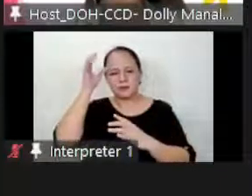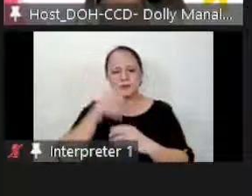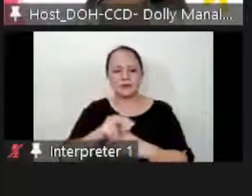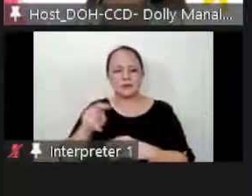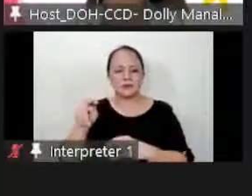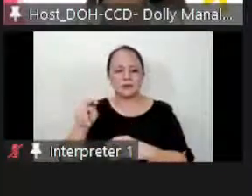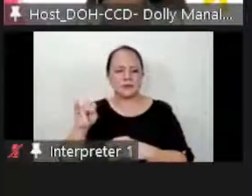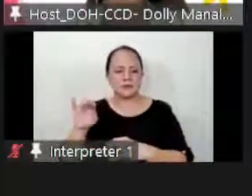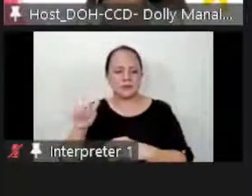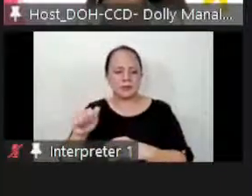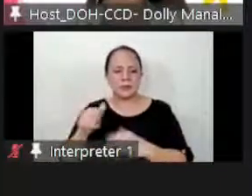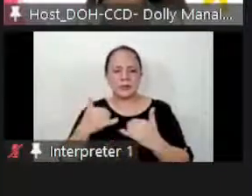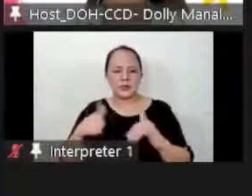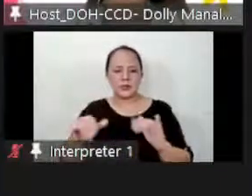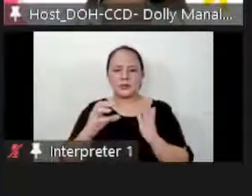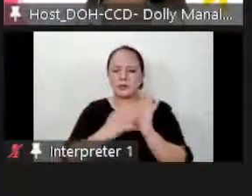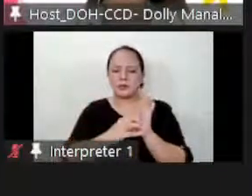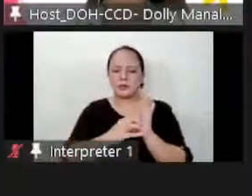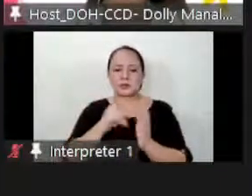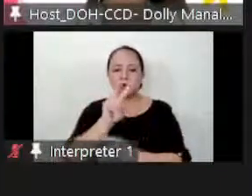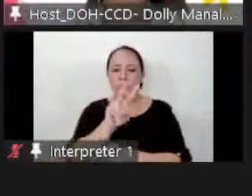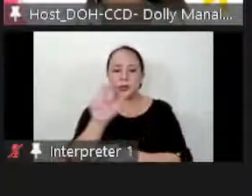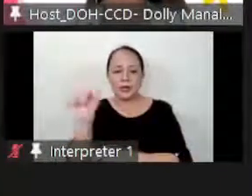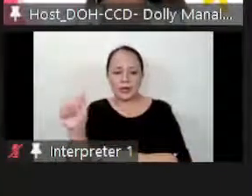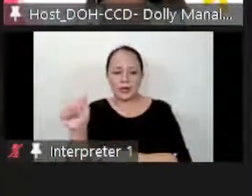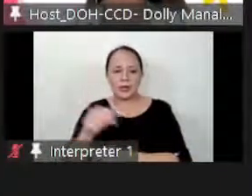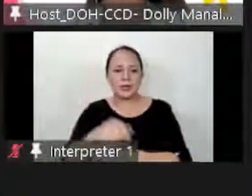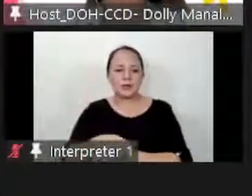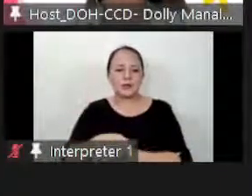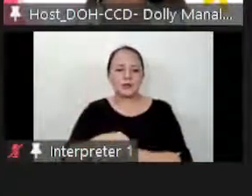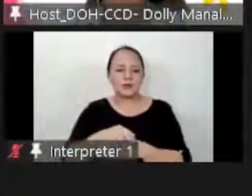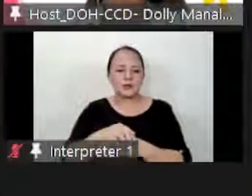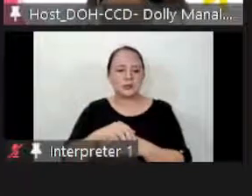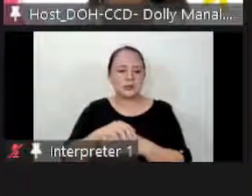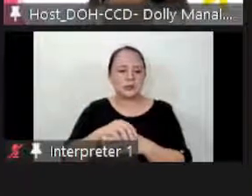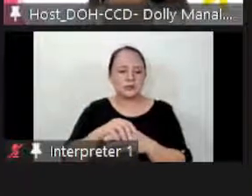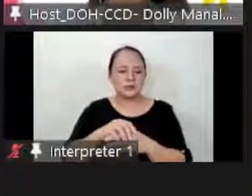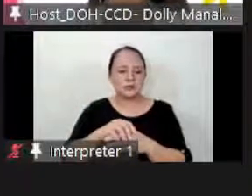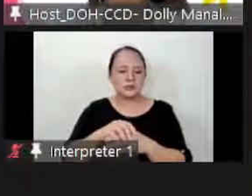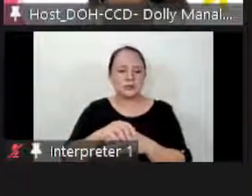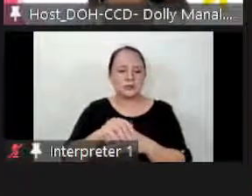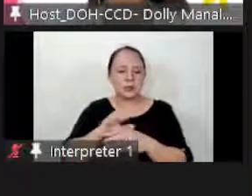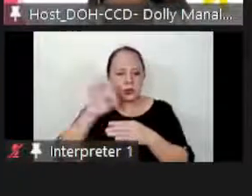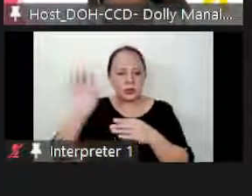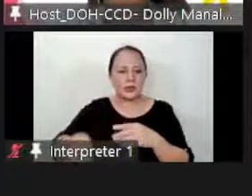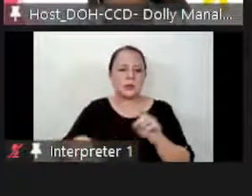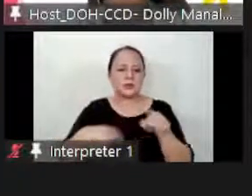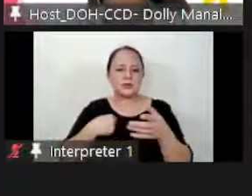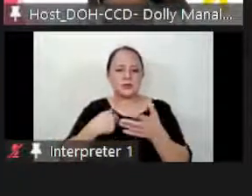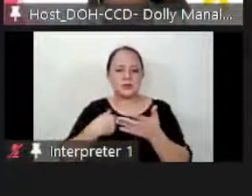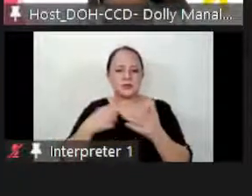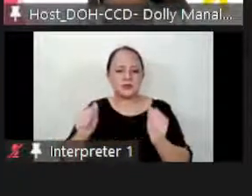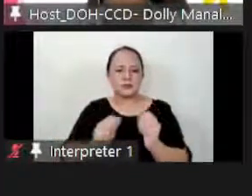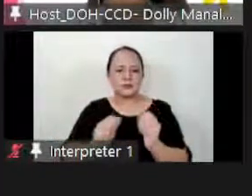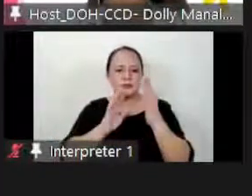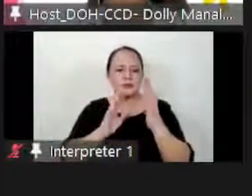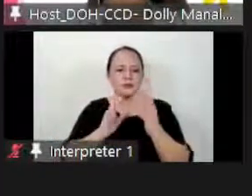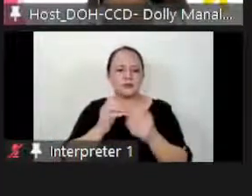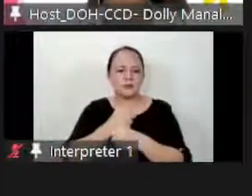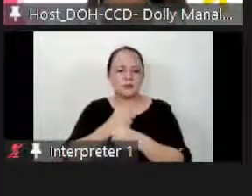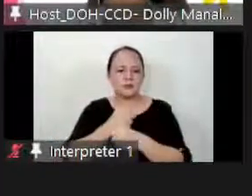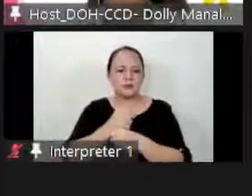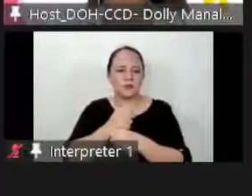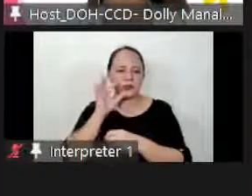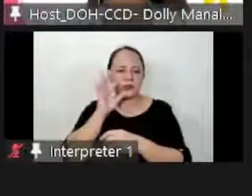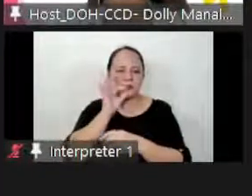as well as Section 2A, an integrated and comprehensive approach to ensure that